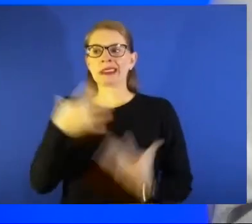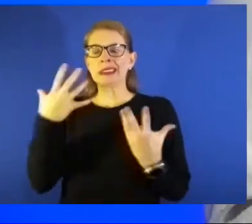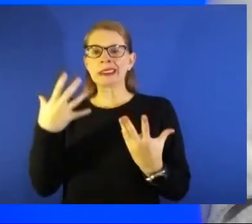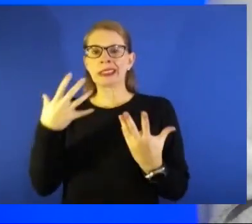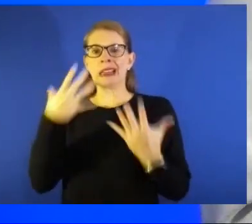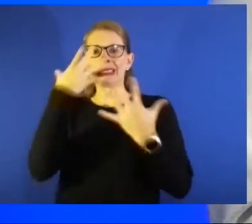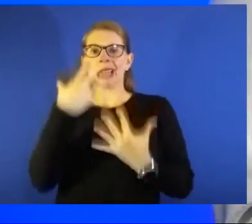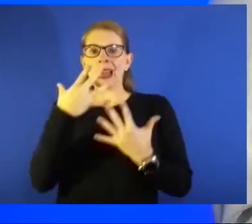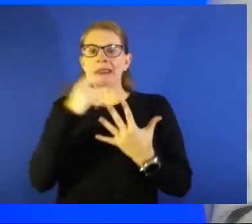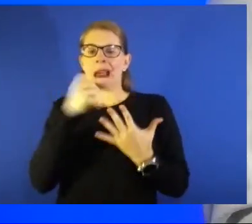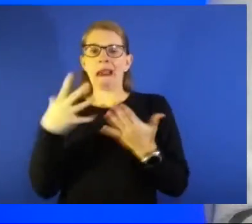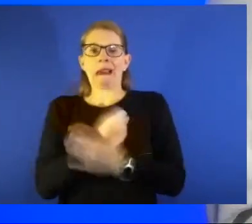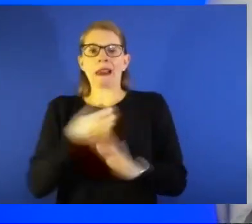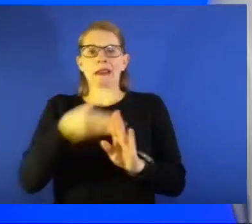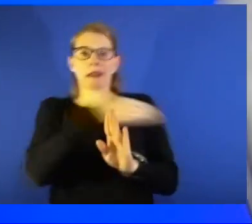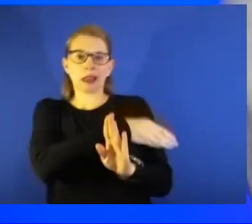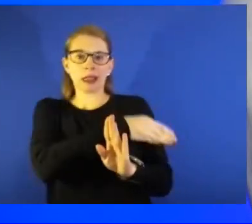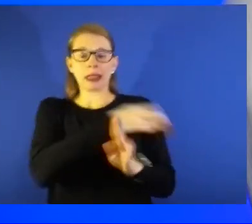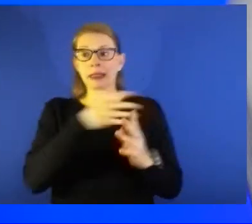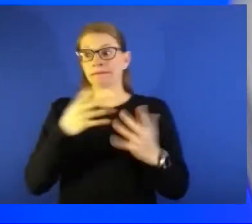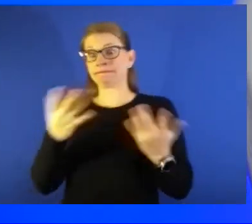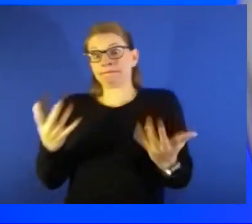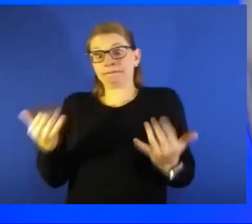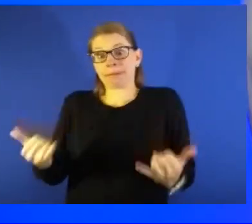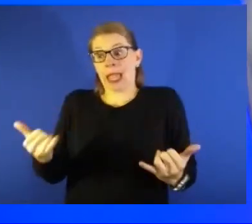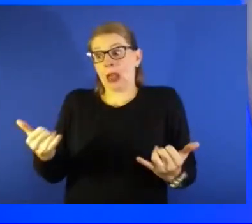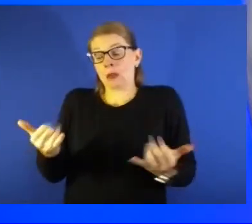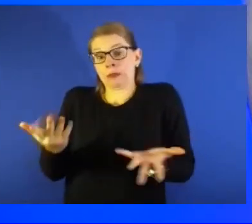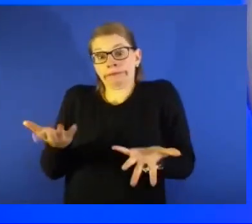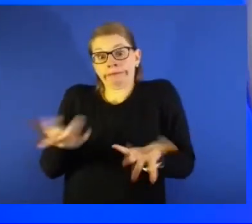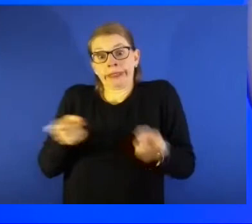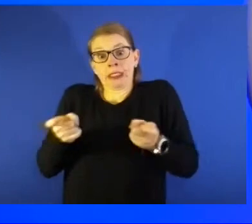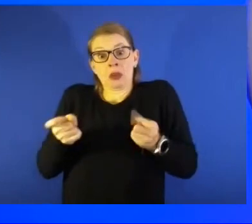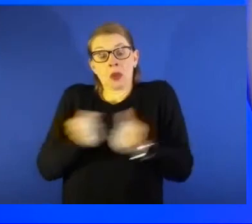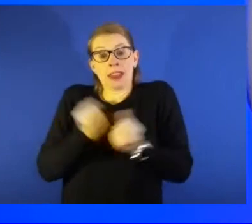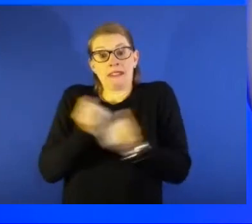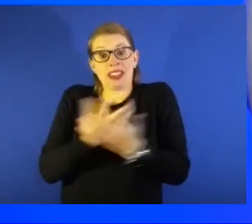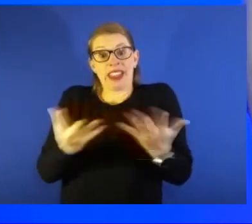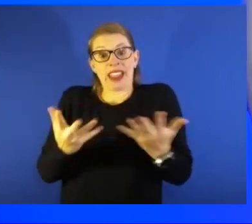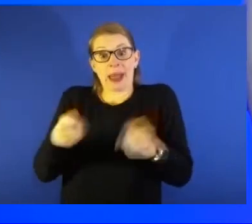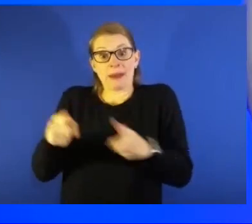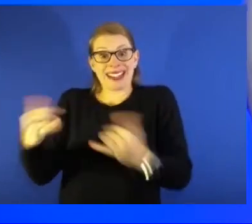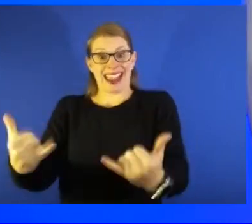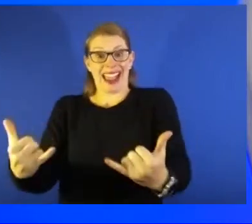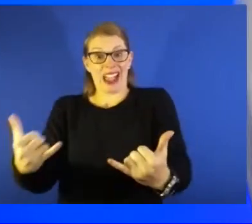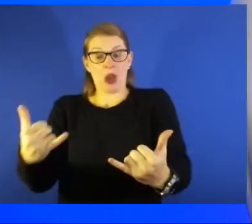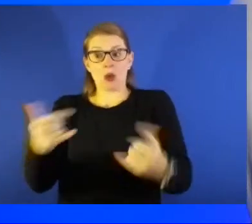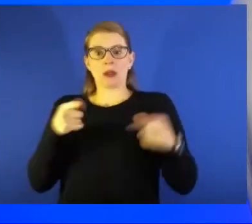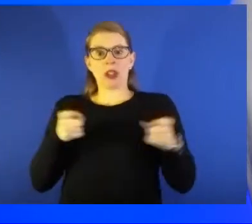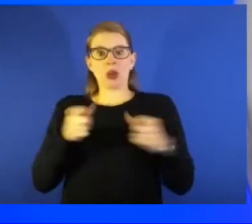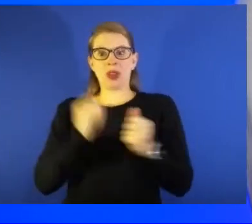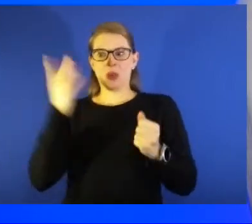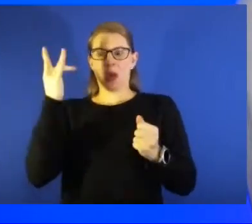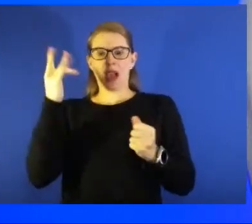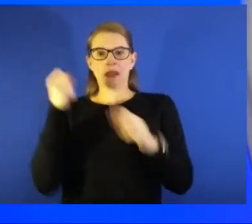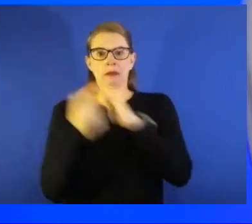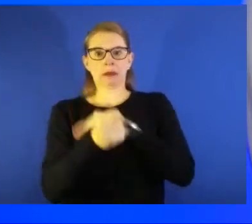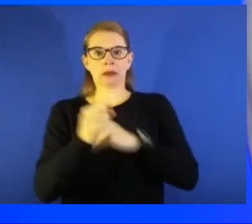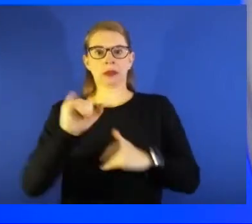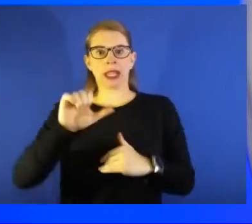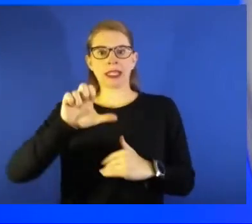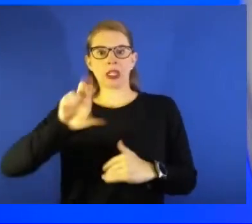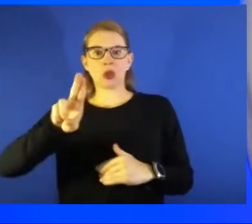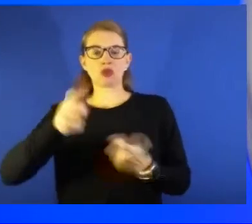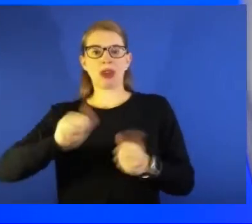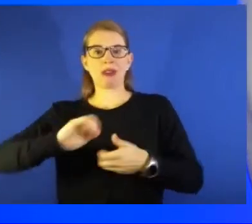now we can only deal with what's at hand and deal with, while they're there in ICU and, try to hold their hand as